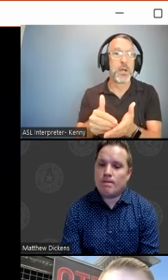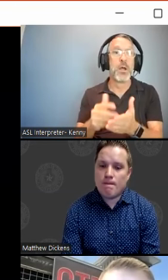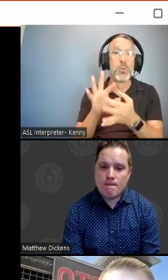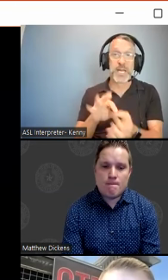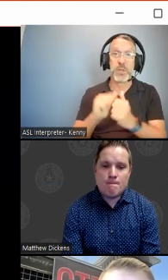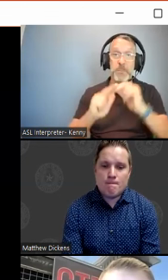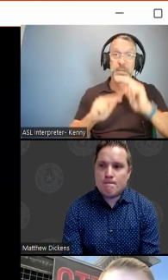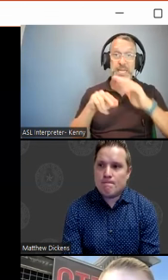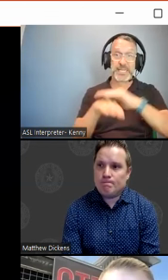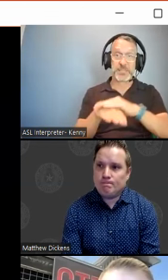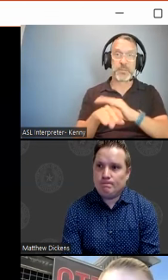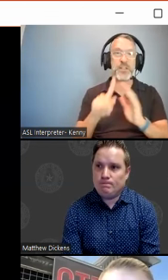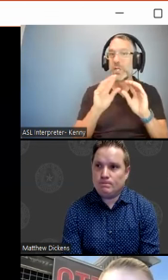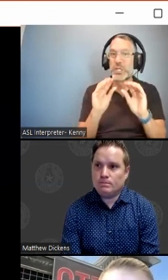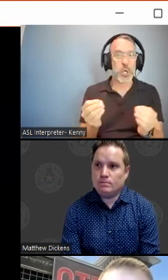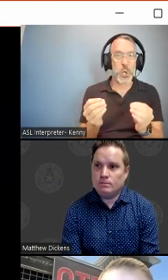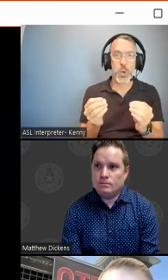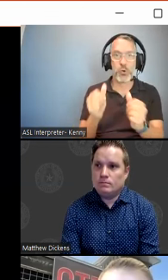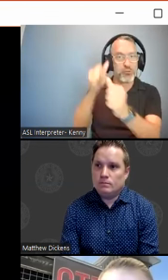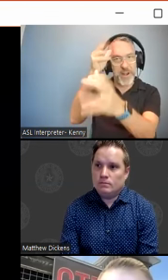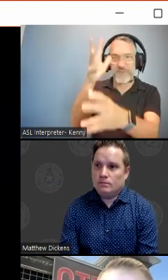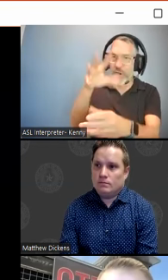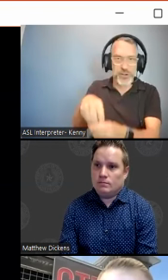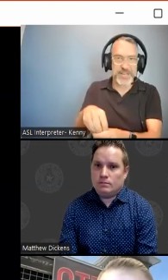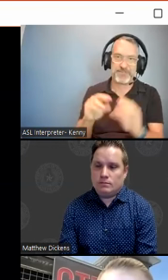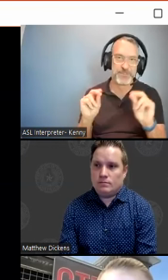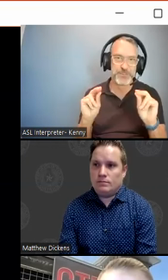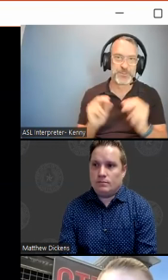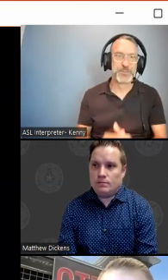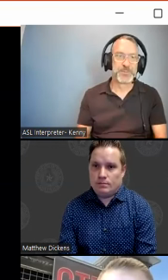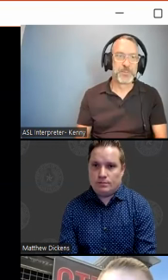building accessibility, there's really no such thing as being grandfathered.